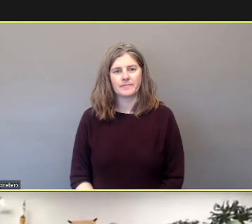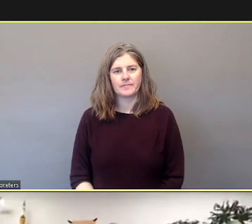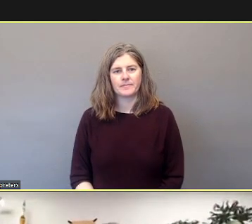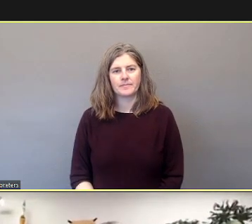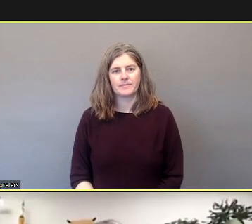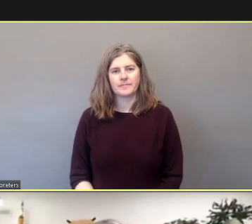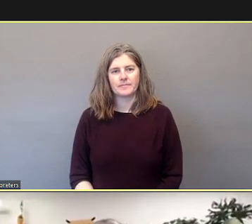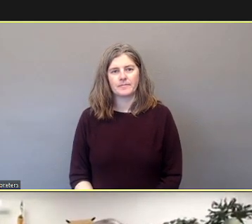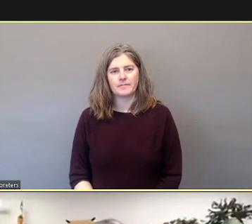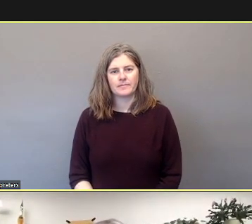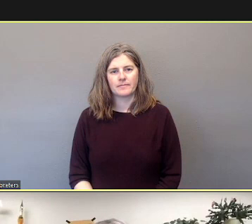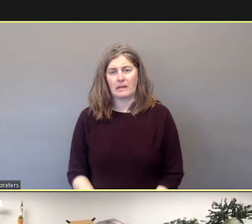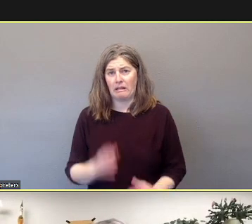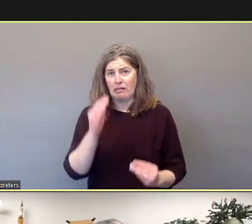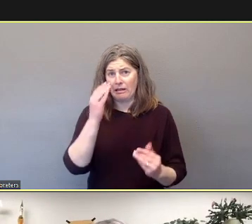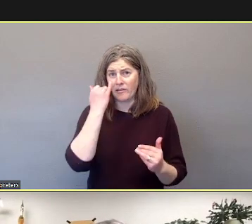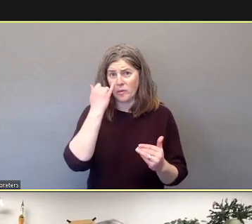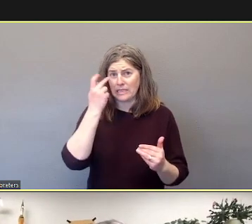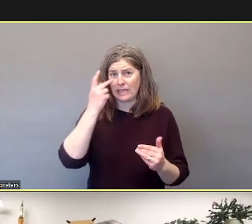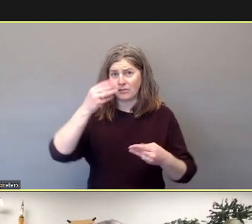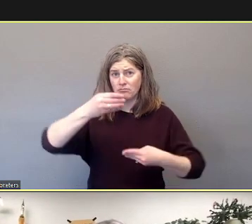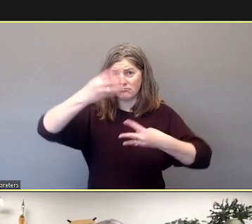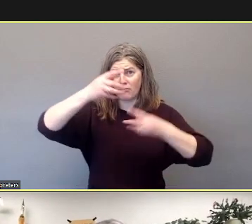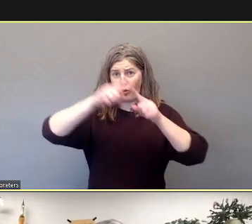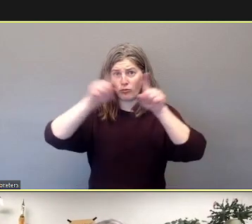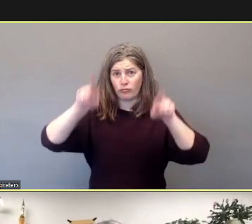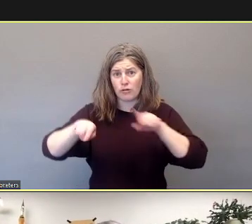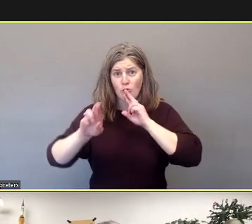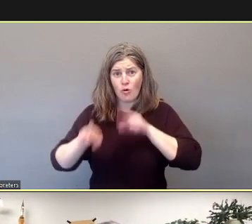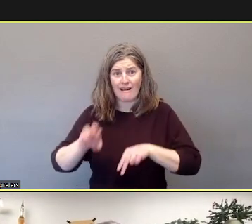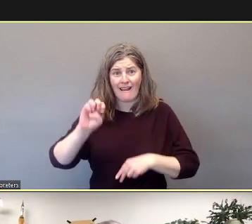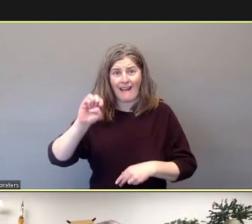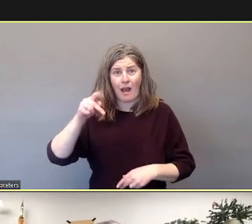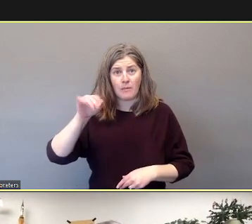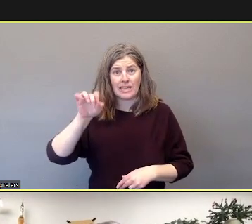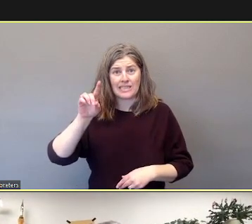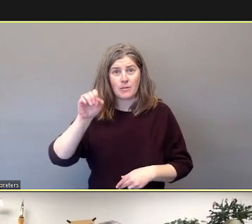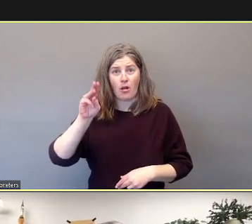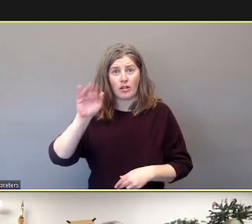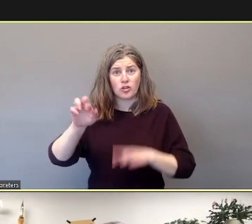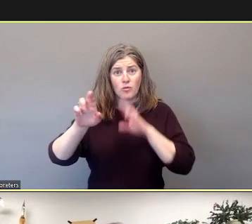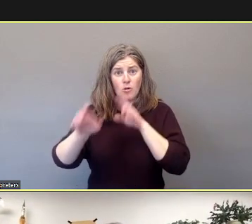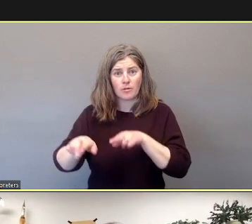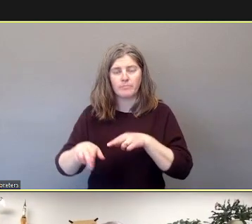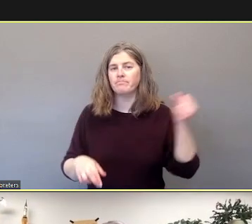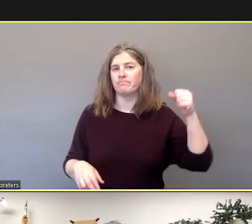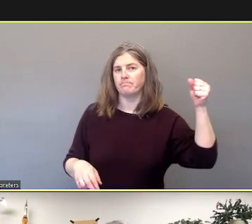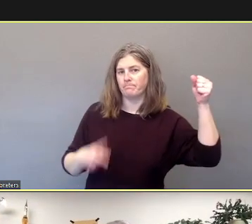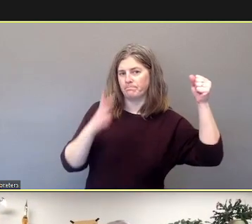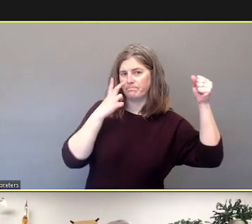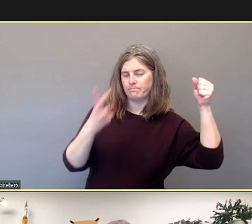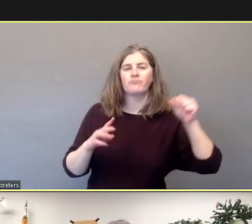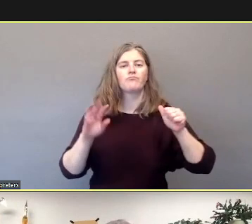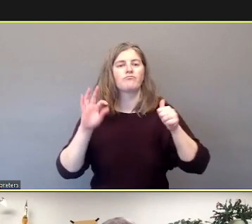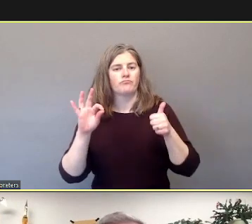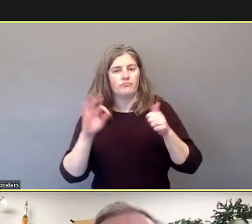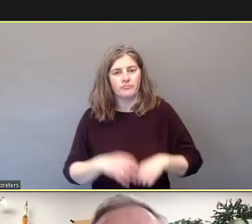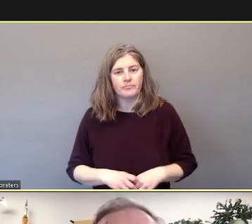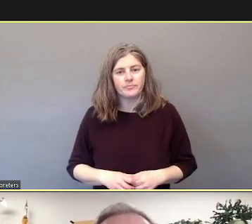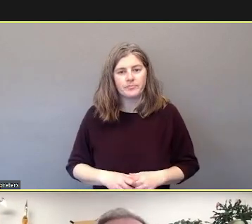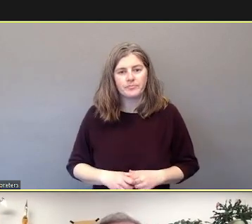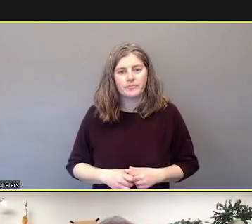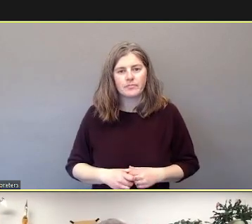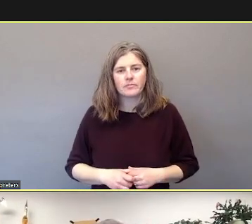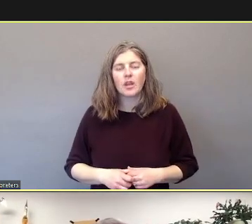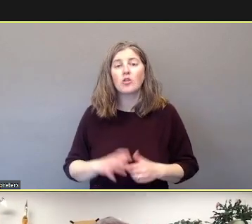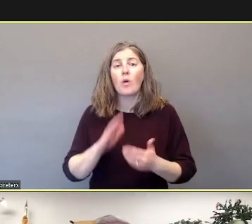and just let me know if you're seeing this epidemiology report here. I see it. Yes. Okay, great. And so you